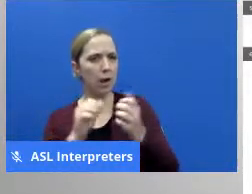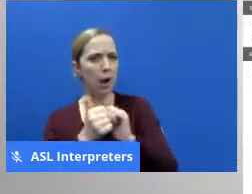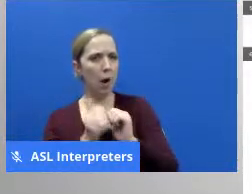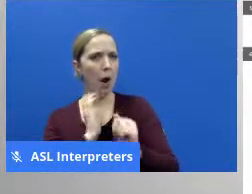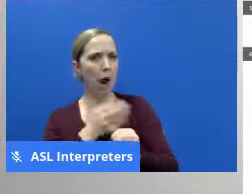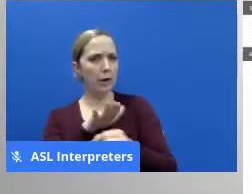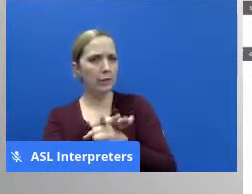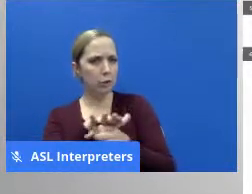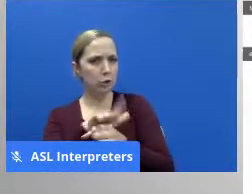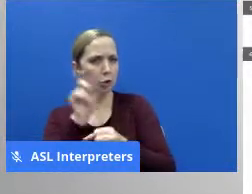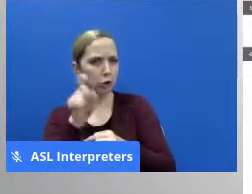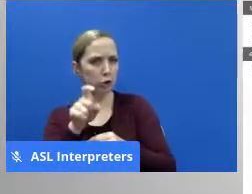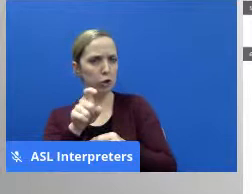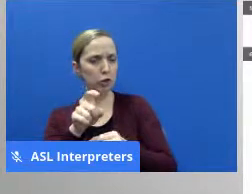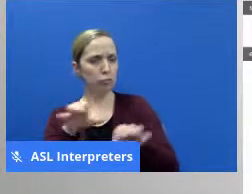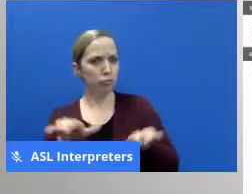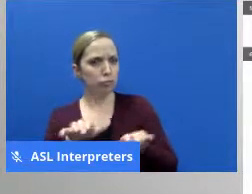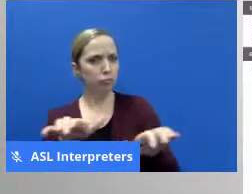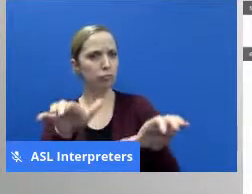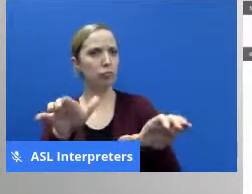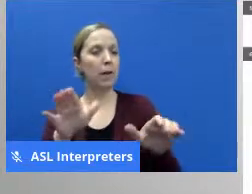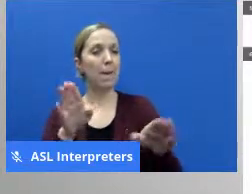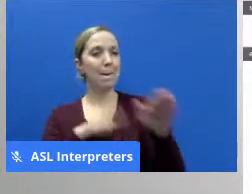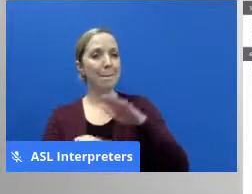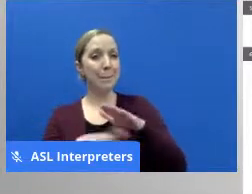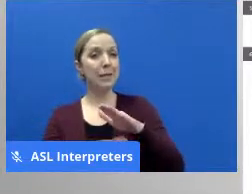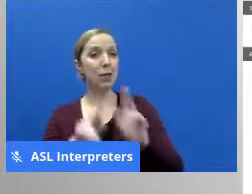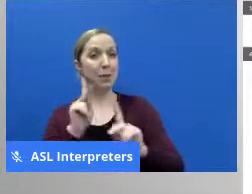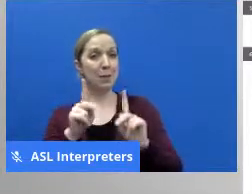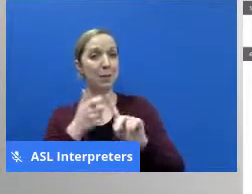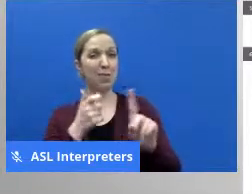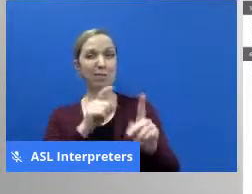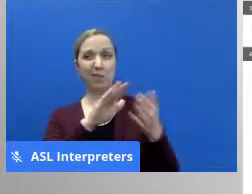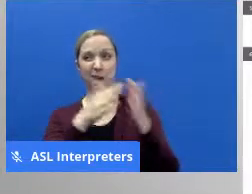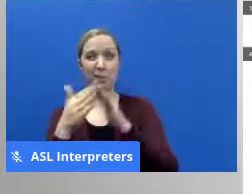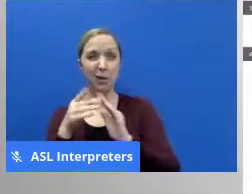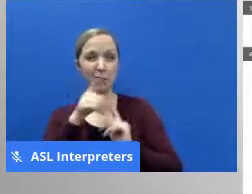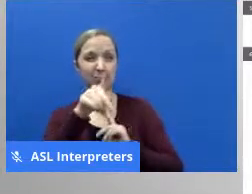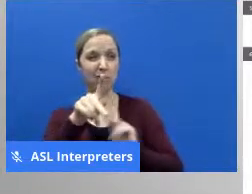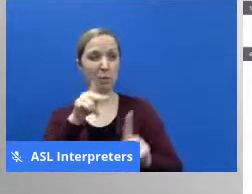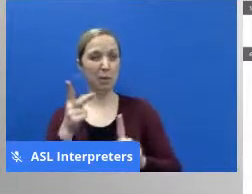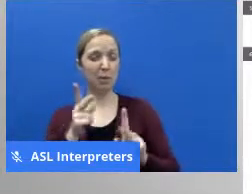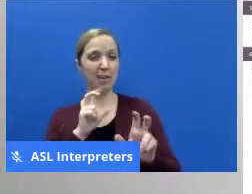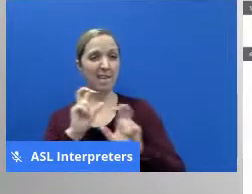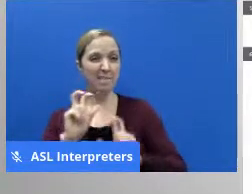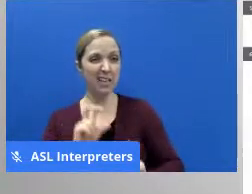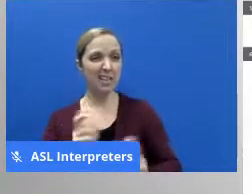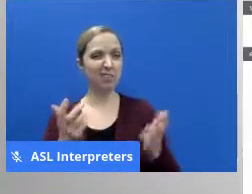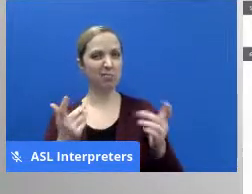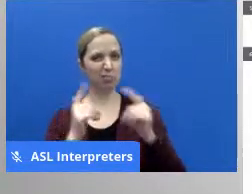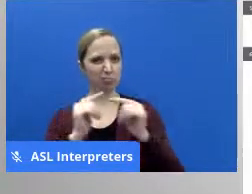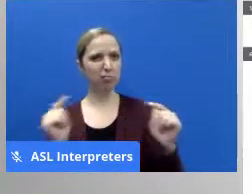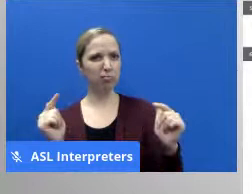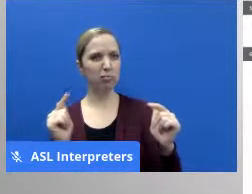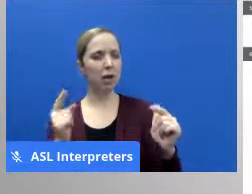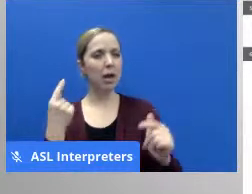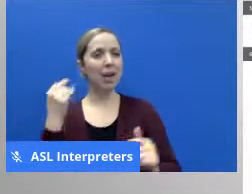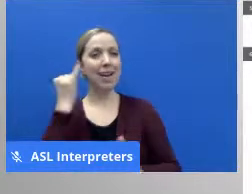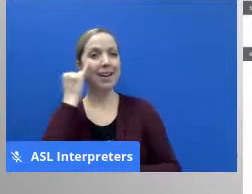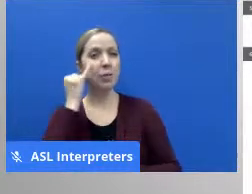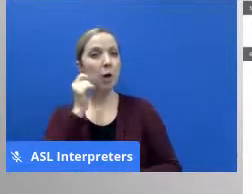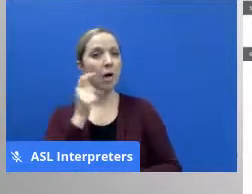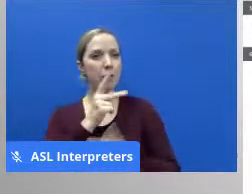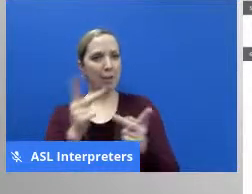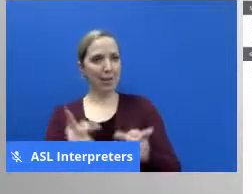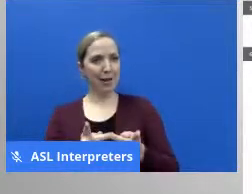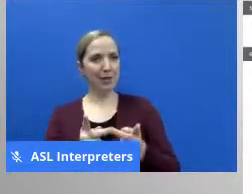on the input from our community, our constituents, and our stakeholders. And if we don't have a place to articulate that other than in the law or in a